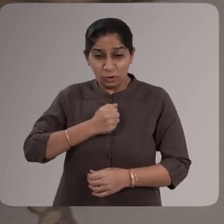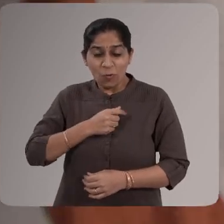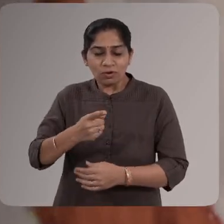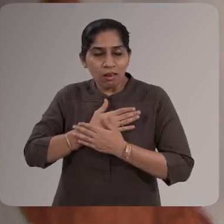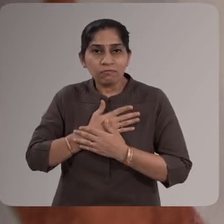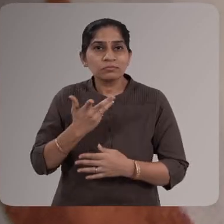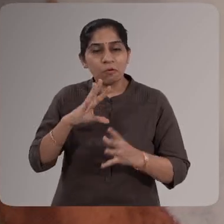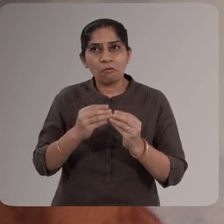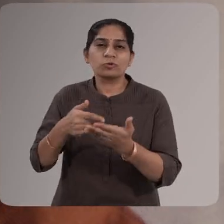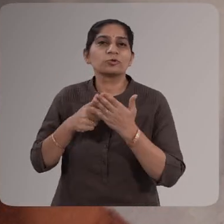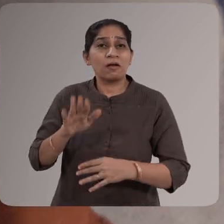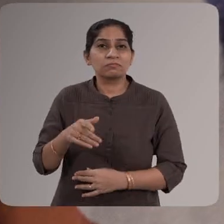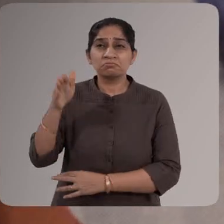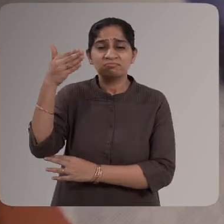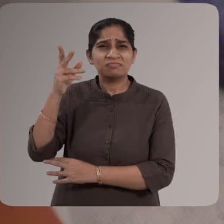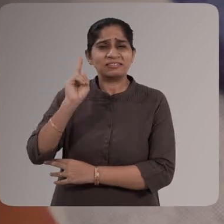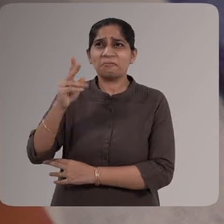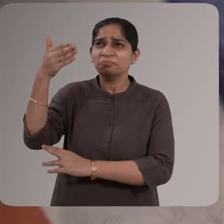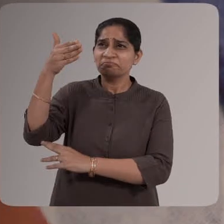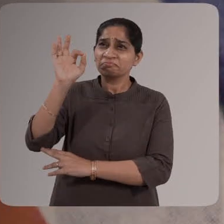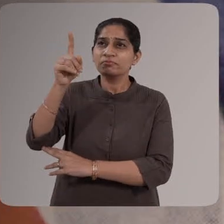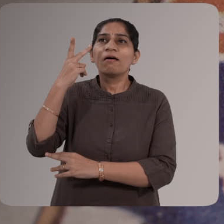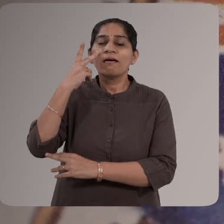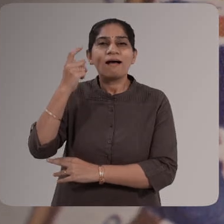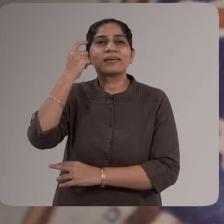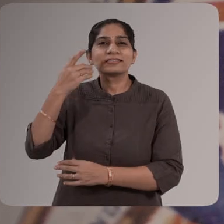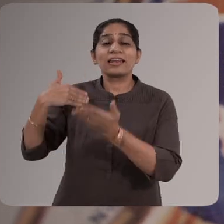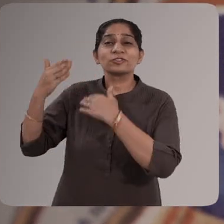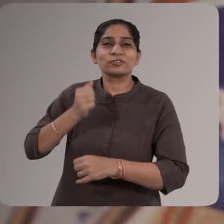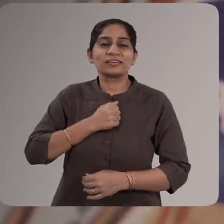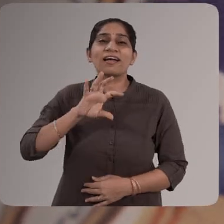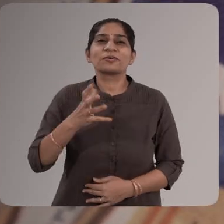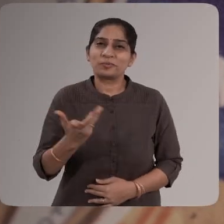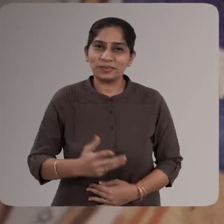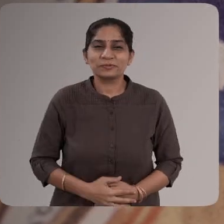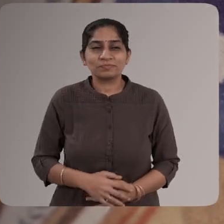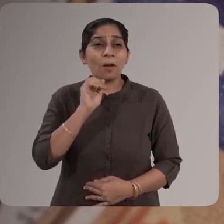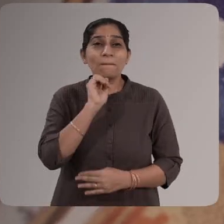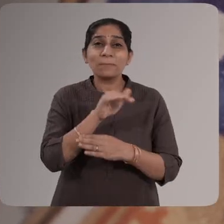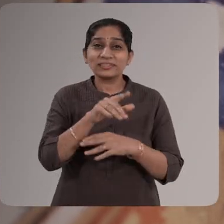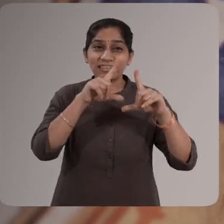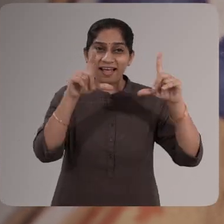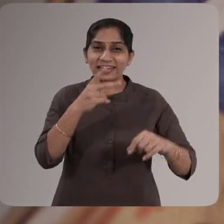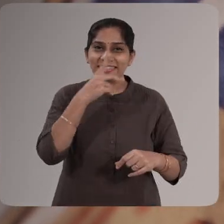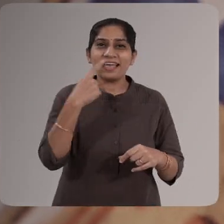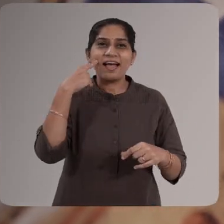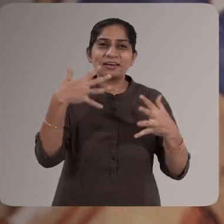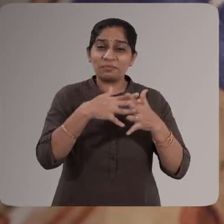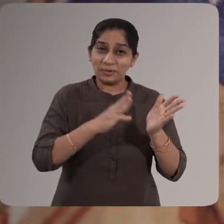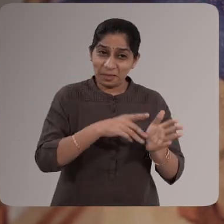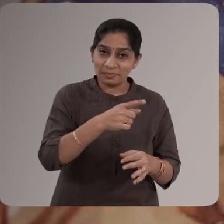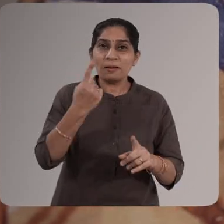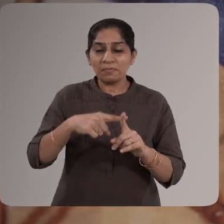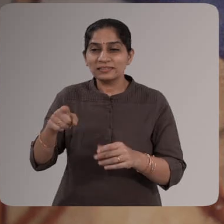patriotism, standing as a potent symbol of a country's history. By looking at the postcard from the Imperial War